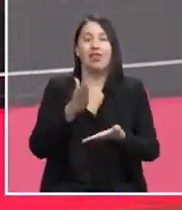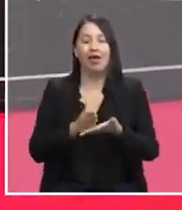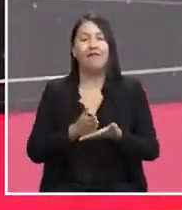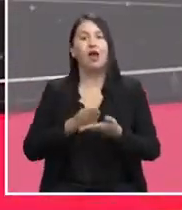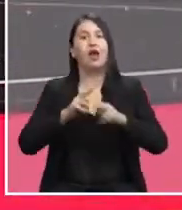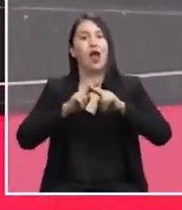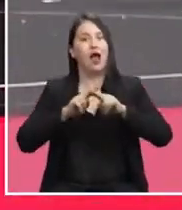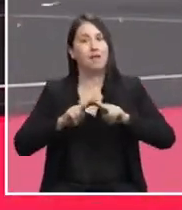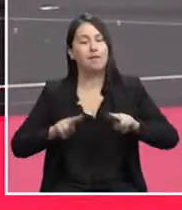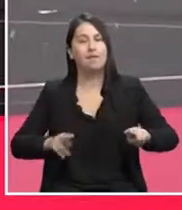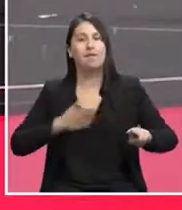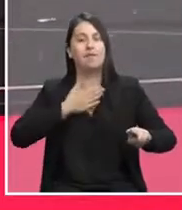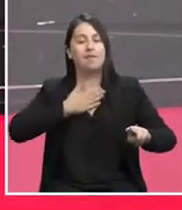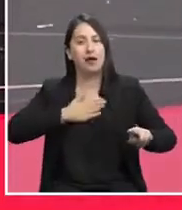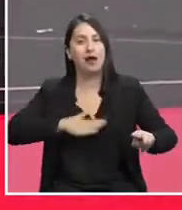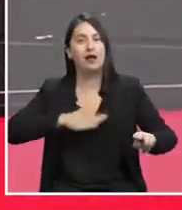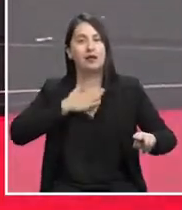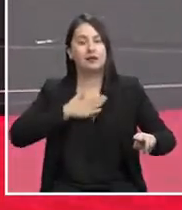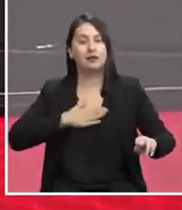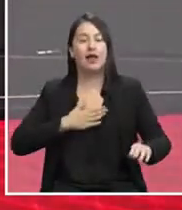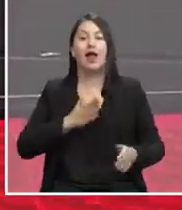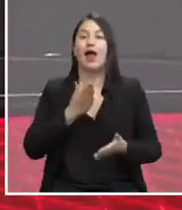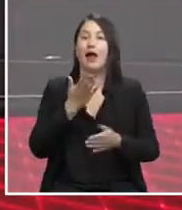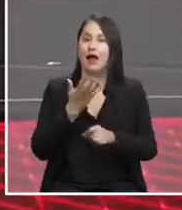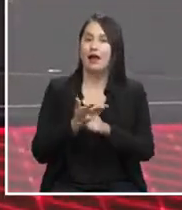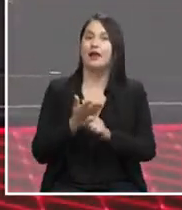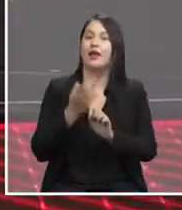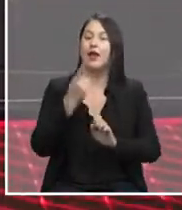but we have not to escalate too much.